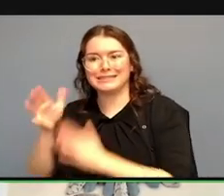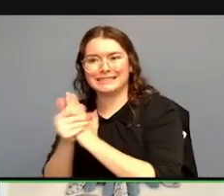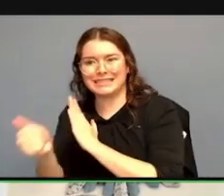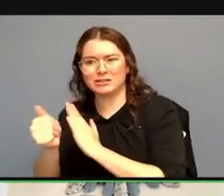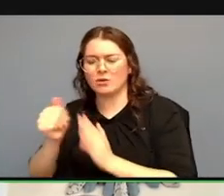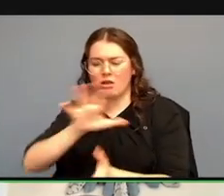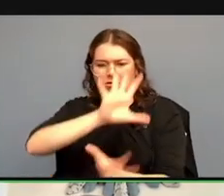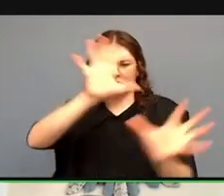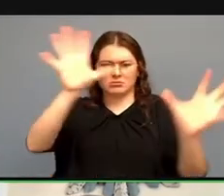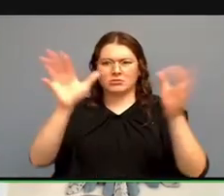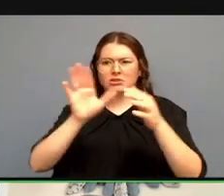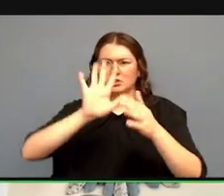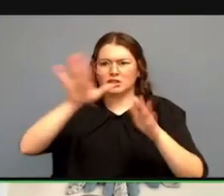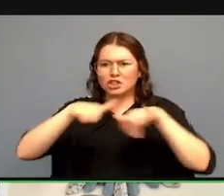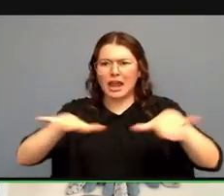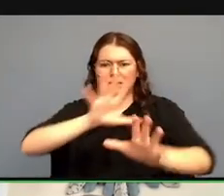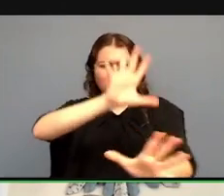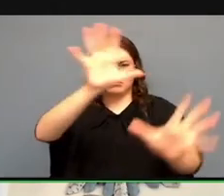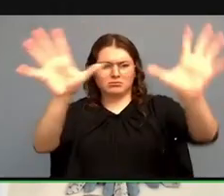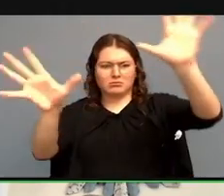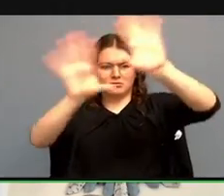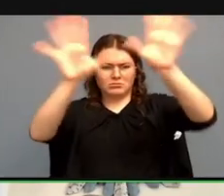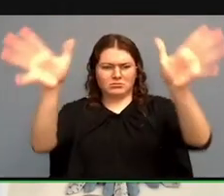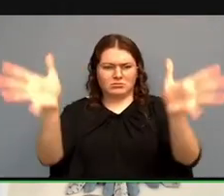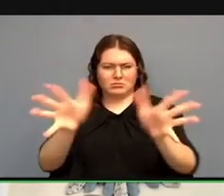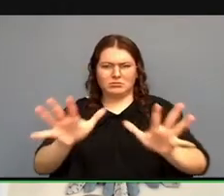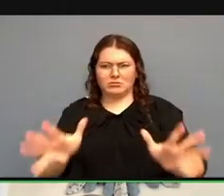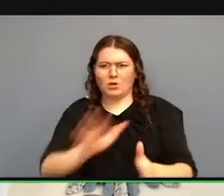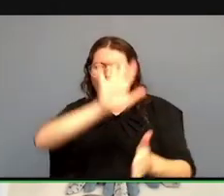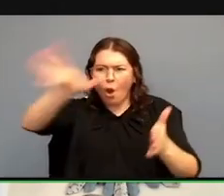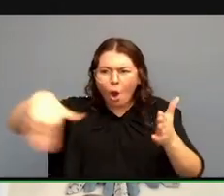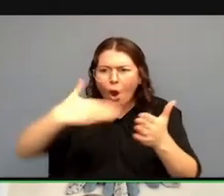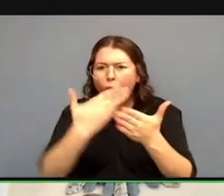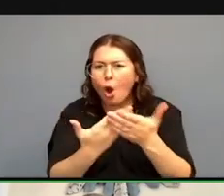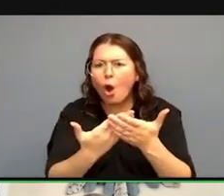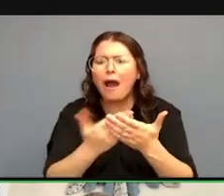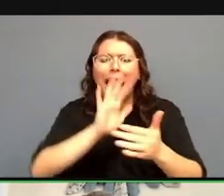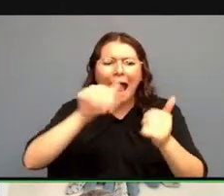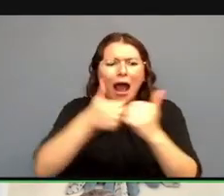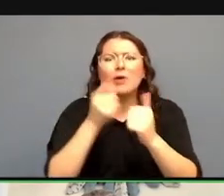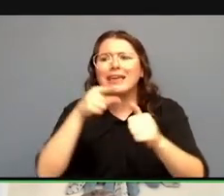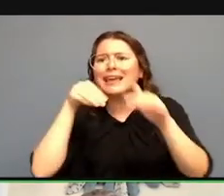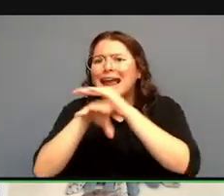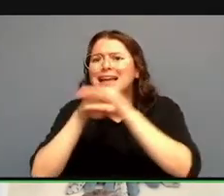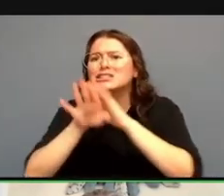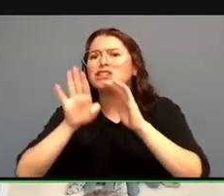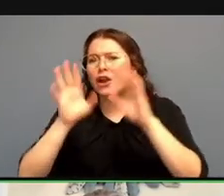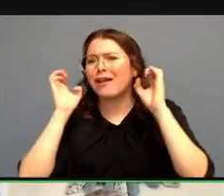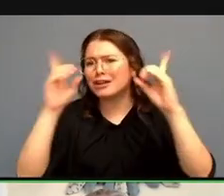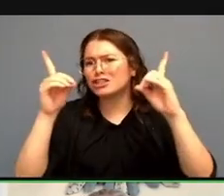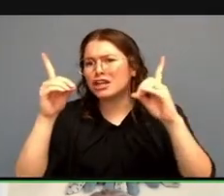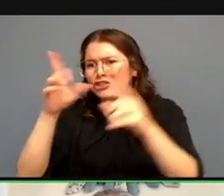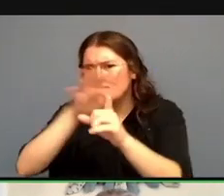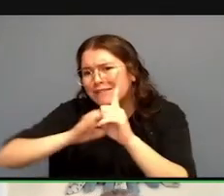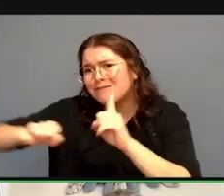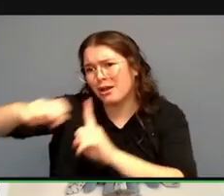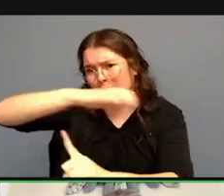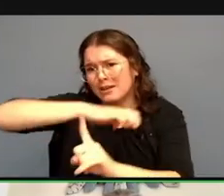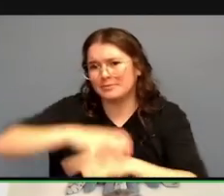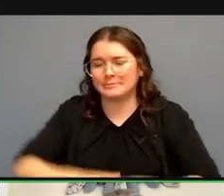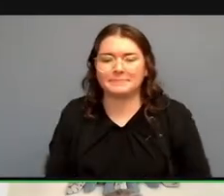child. And their ability to access their educational environment.